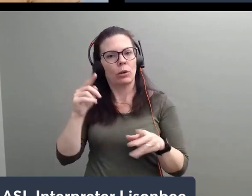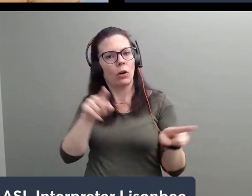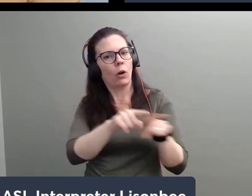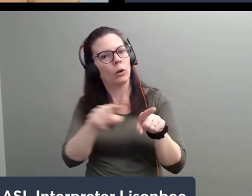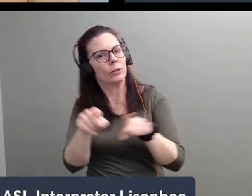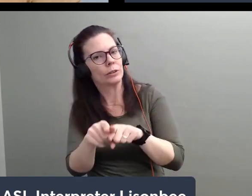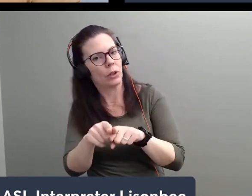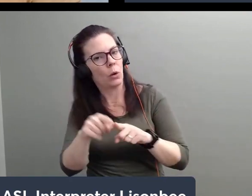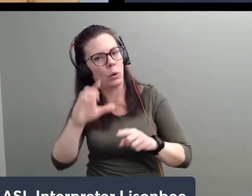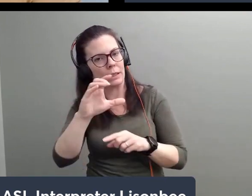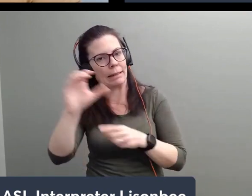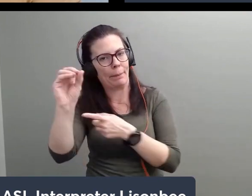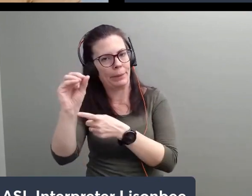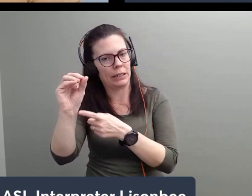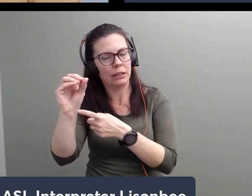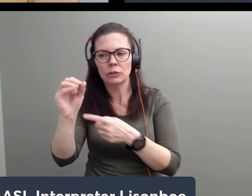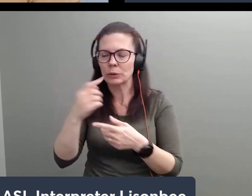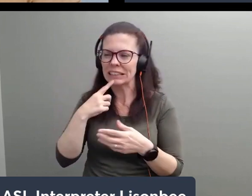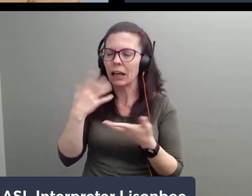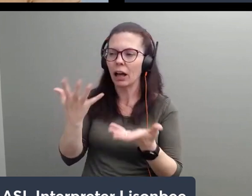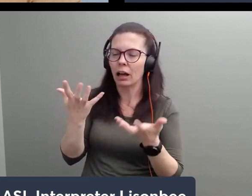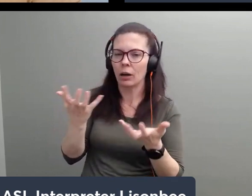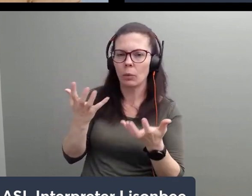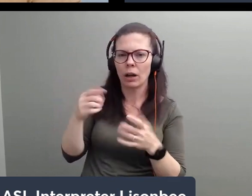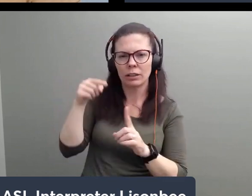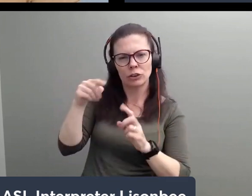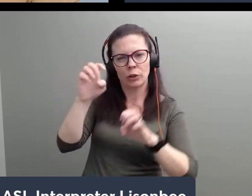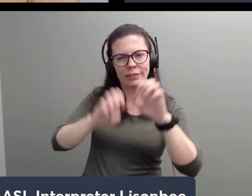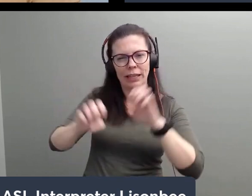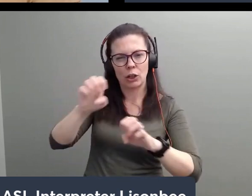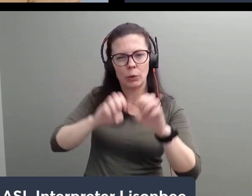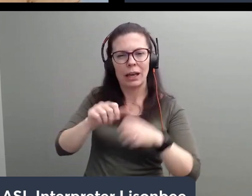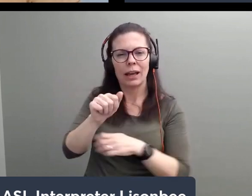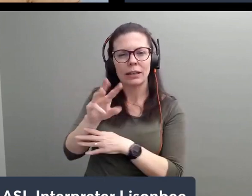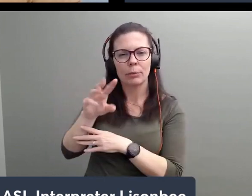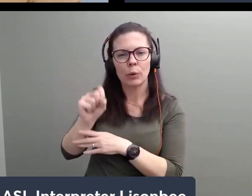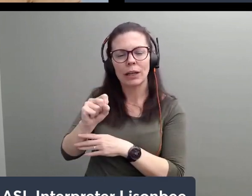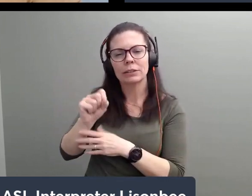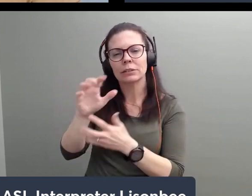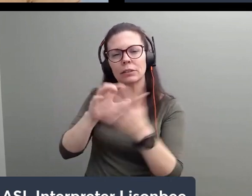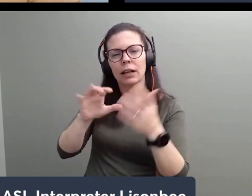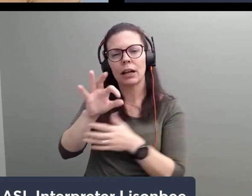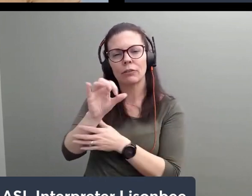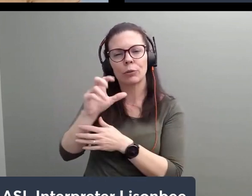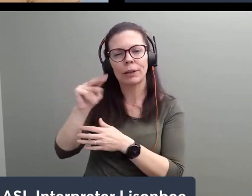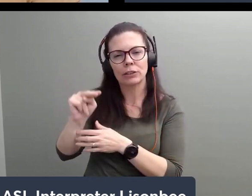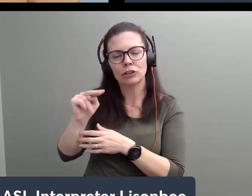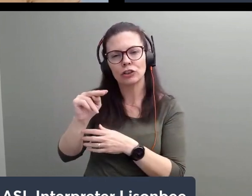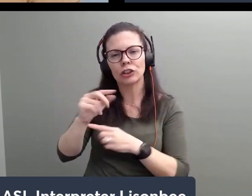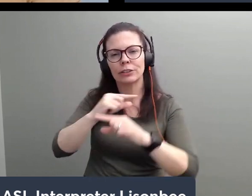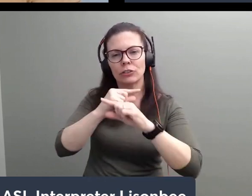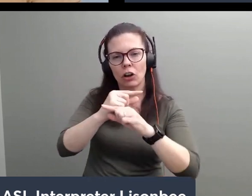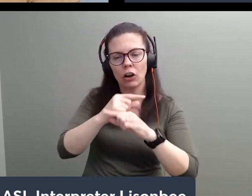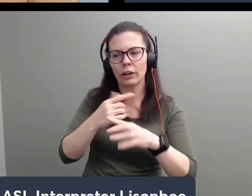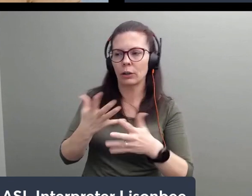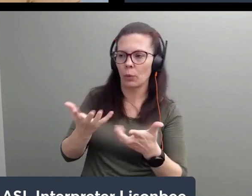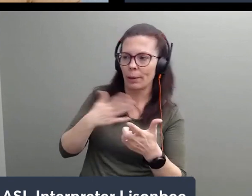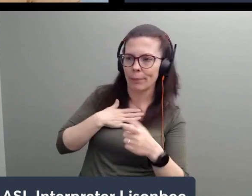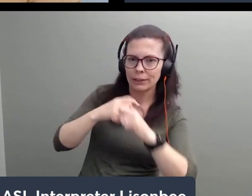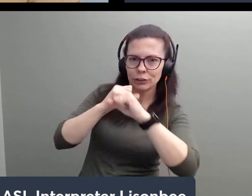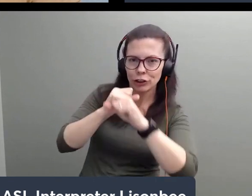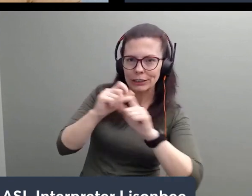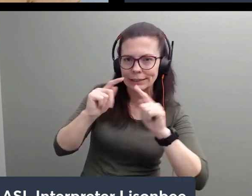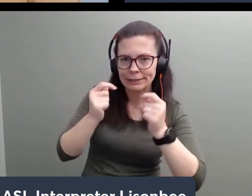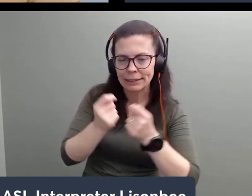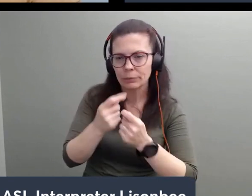for companies to say, I want to evaluate, for example, AWS CloudFormation Guard. I want to get together with my security team and say, this is how we